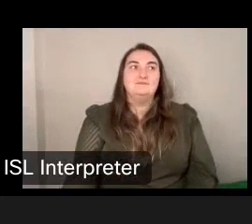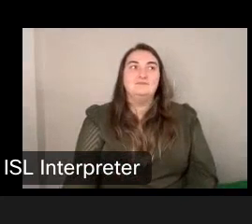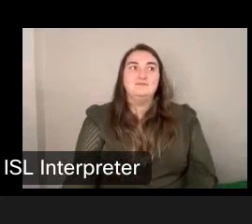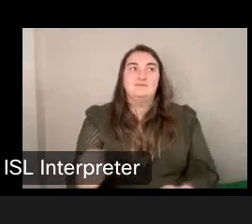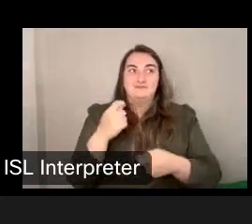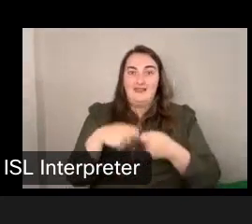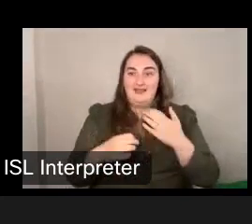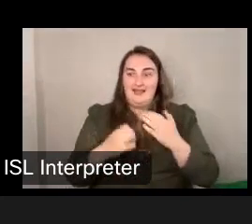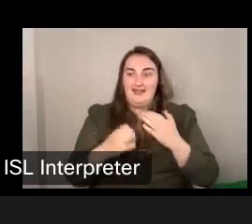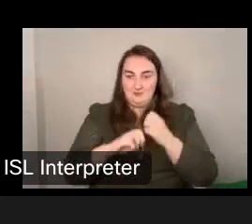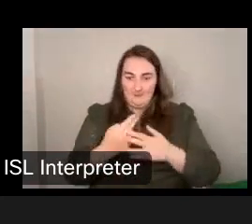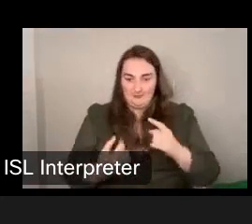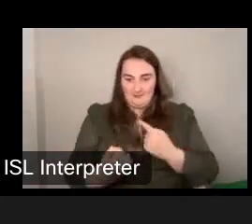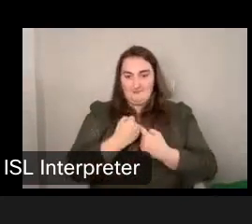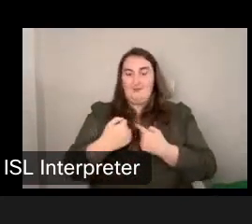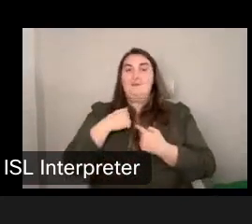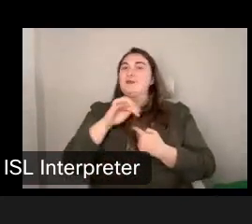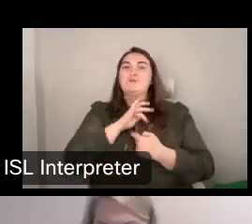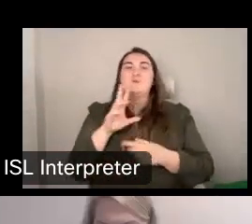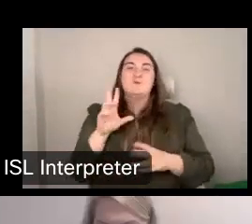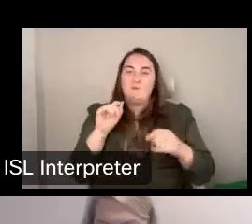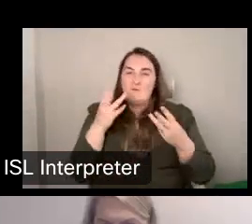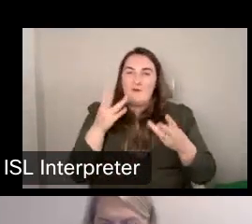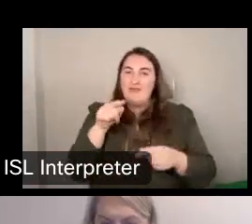on themselves. So we're going to also